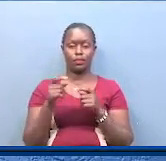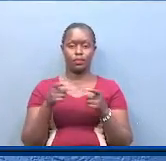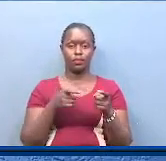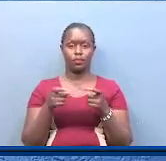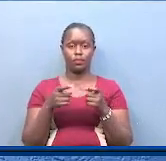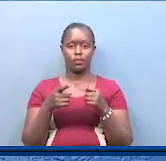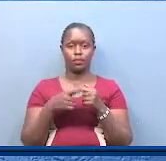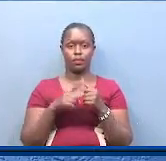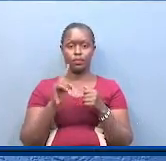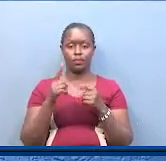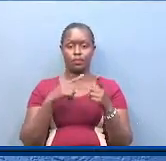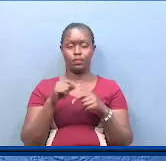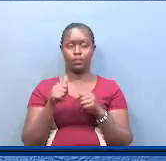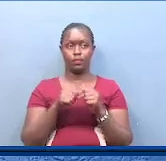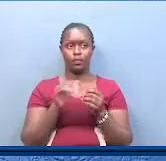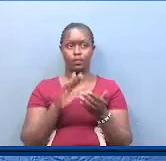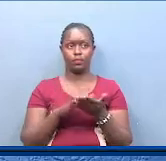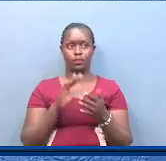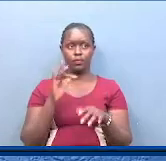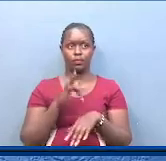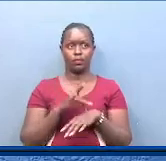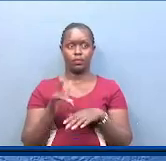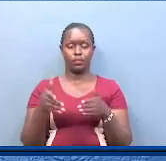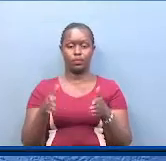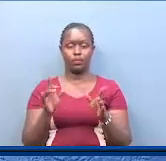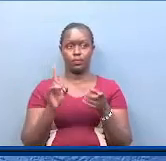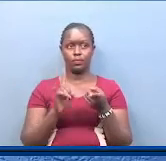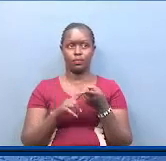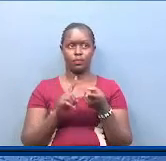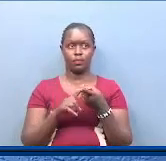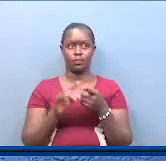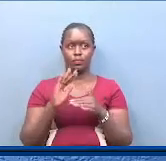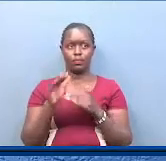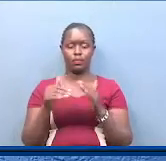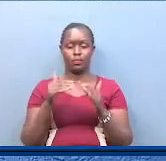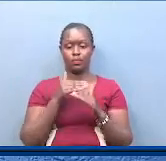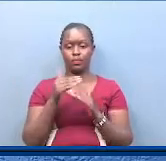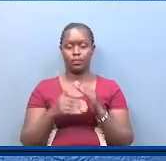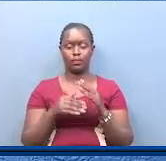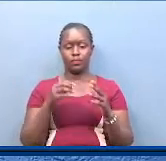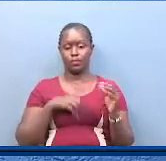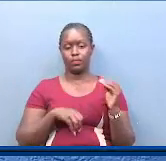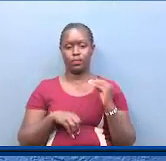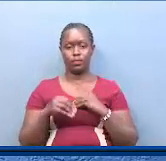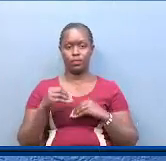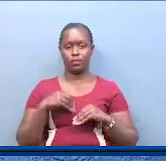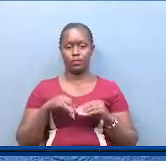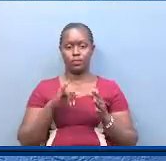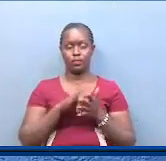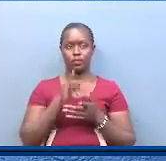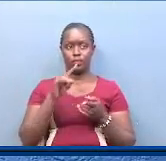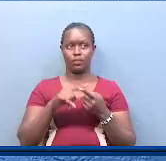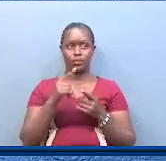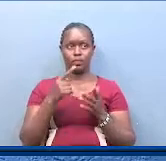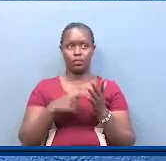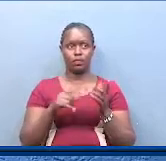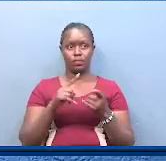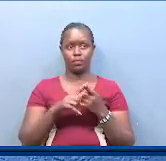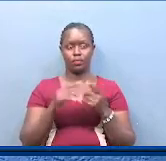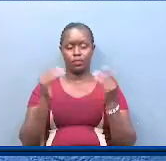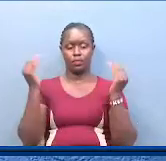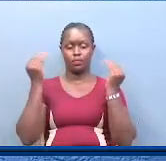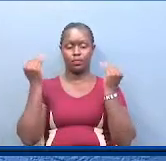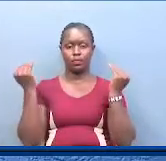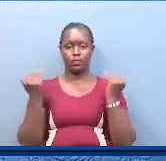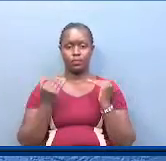61 talks about the most effective way to deal with endemic corruption, and that is the quasi-judicial public